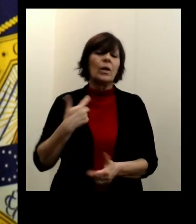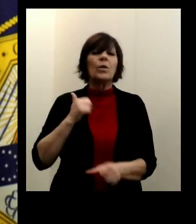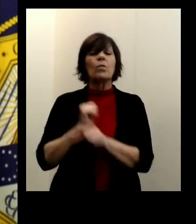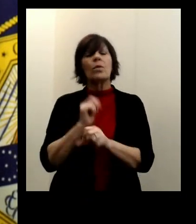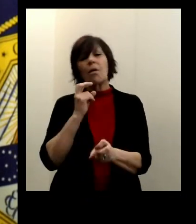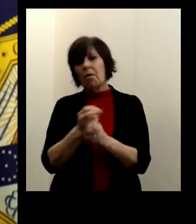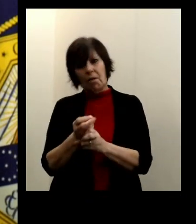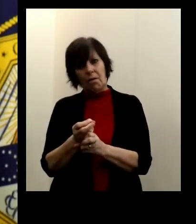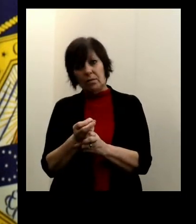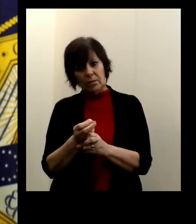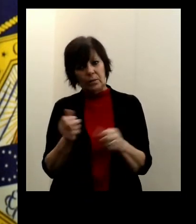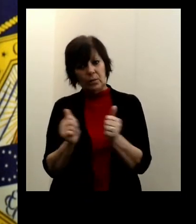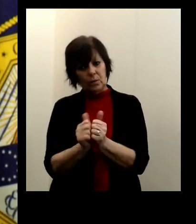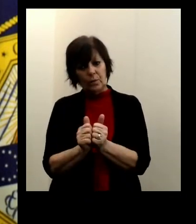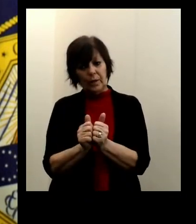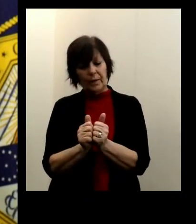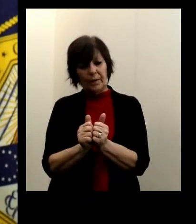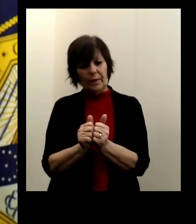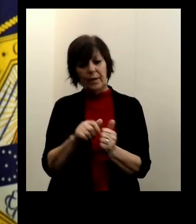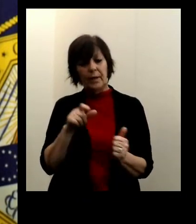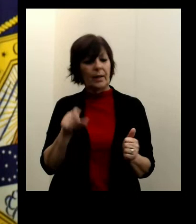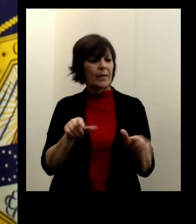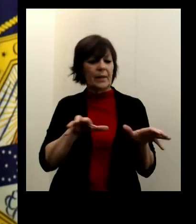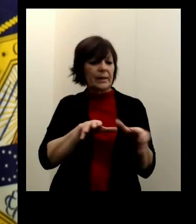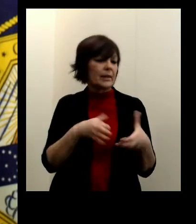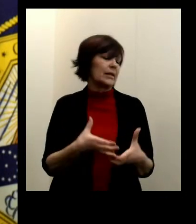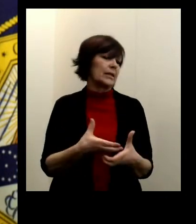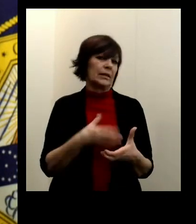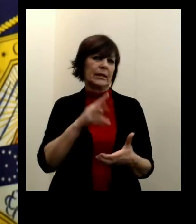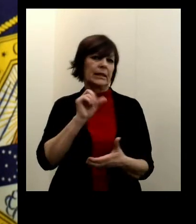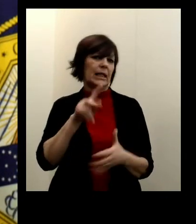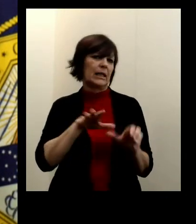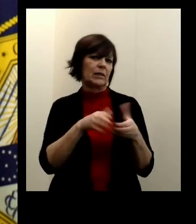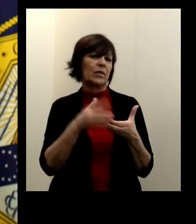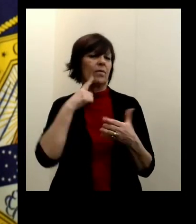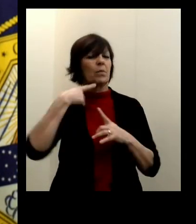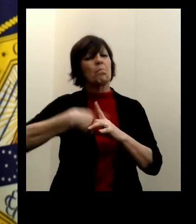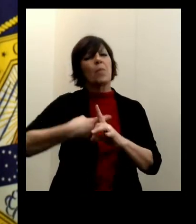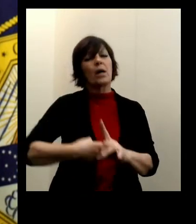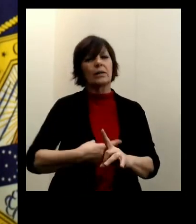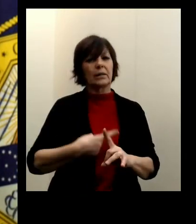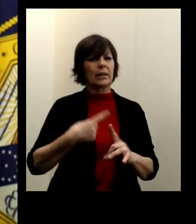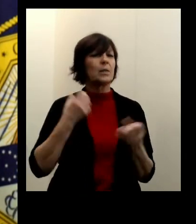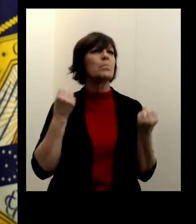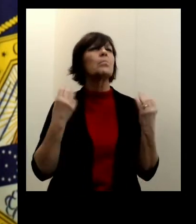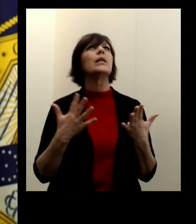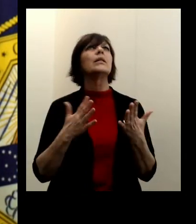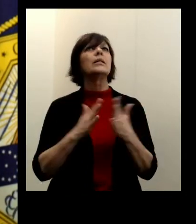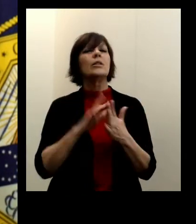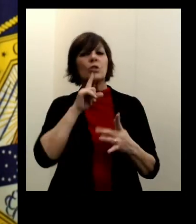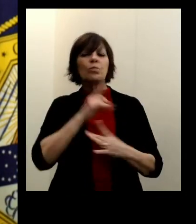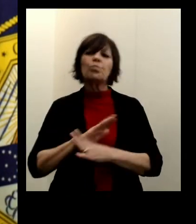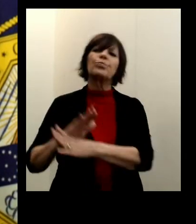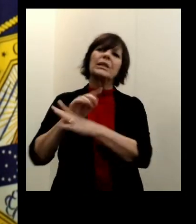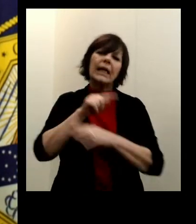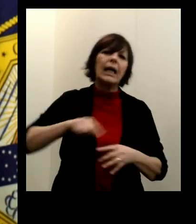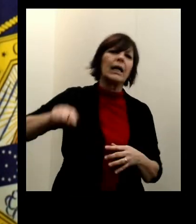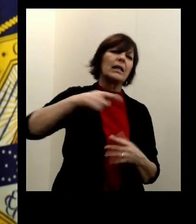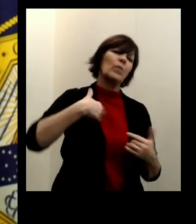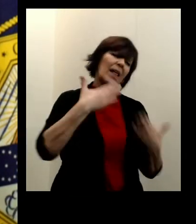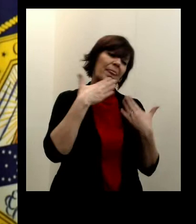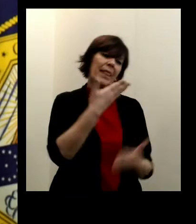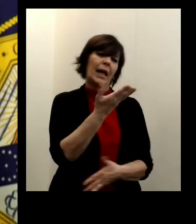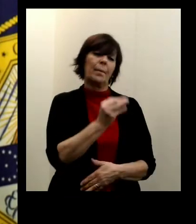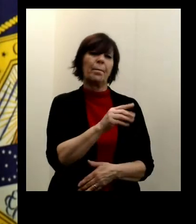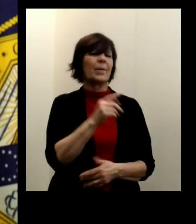hard with the Ignite Hope, Ignite Health Task Force for months on a number of initiatives to protect the public. I want to thank them. I want to